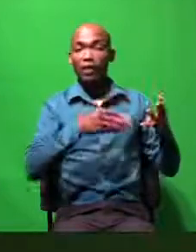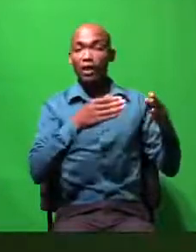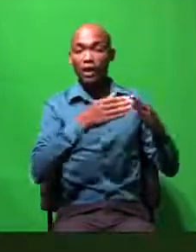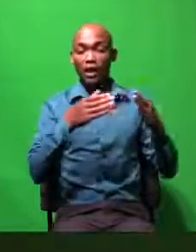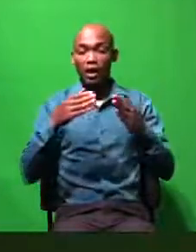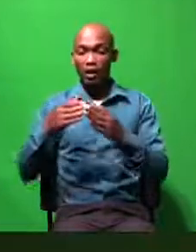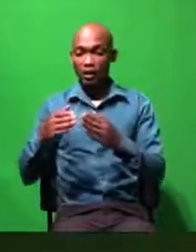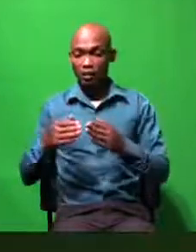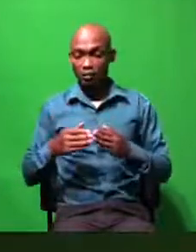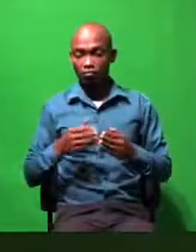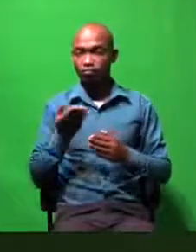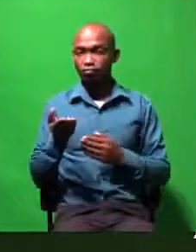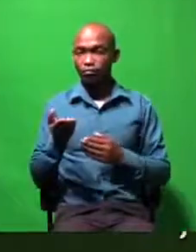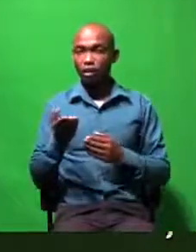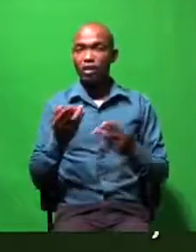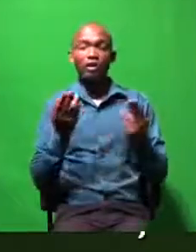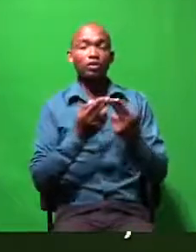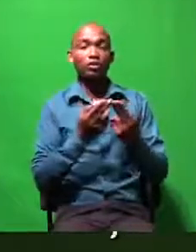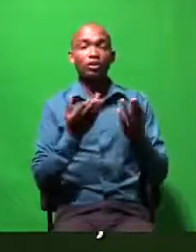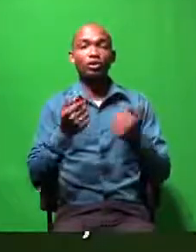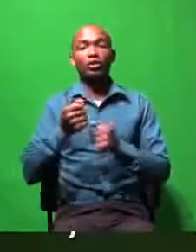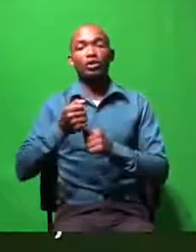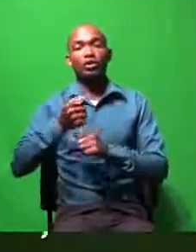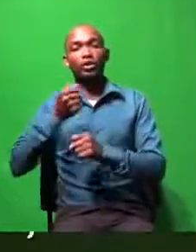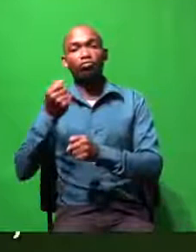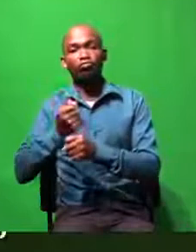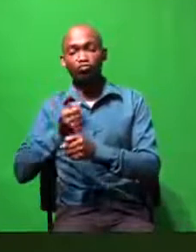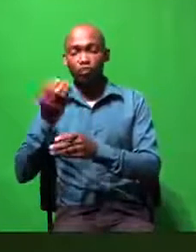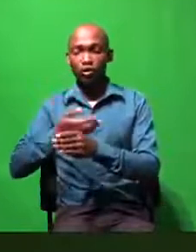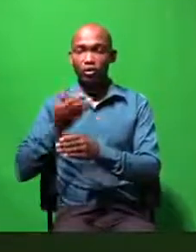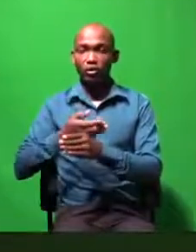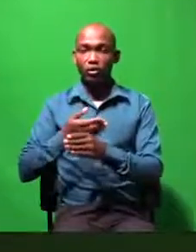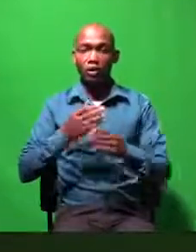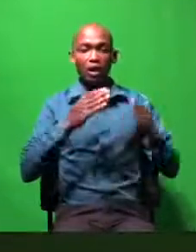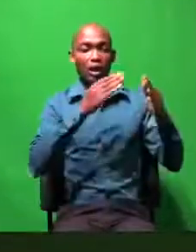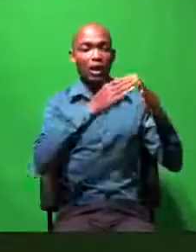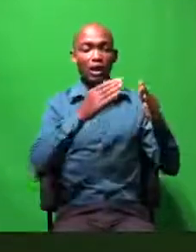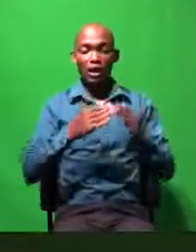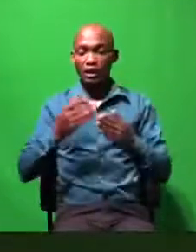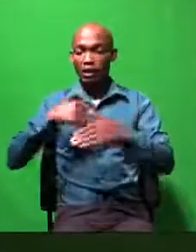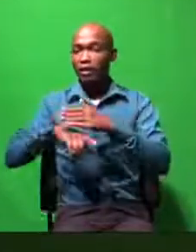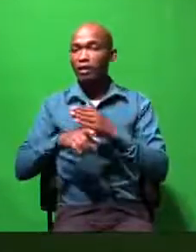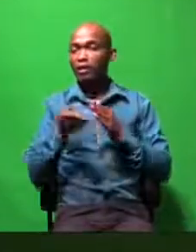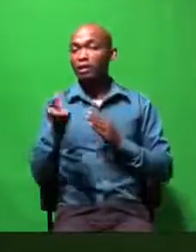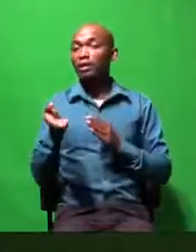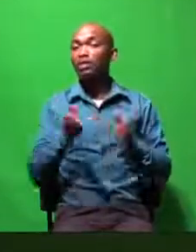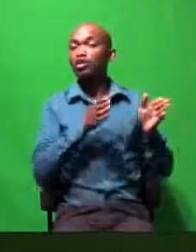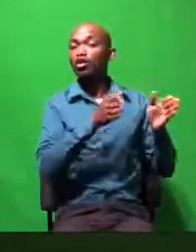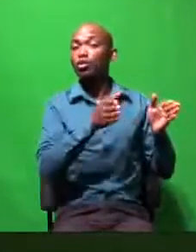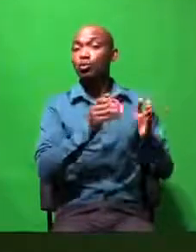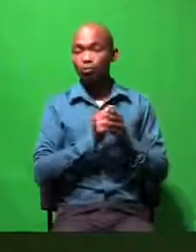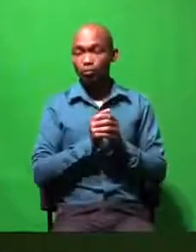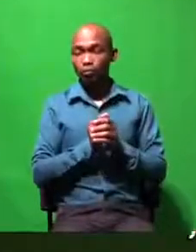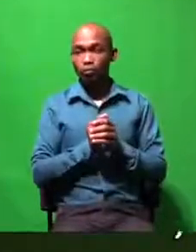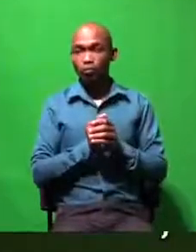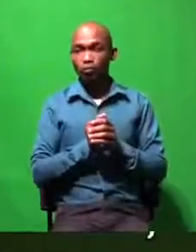shape. But also we can practice angles within the room. You can see the angles. There's an